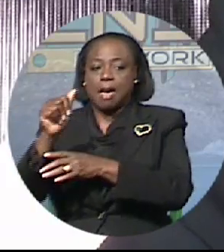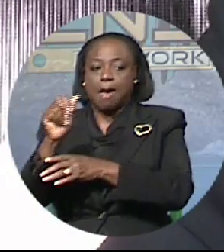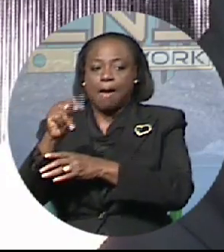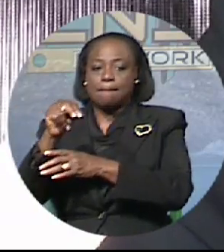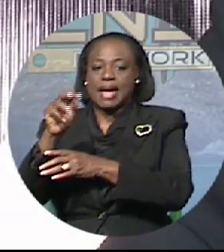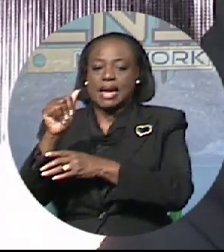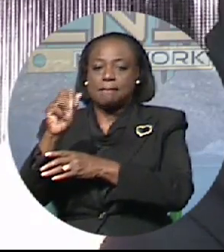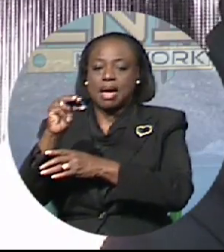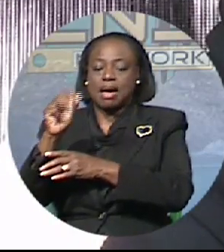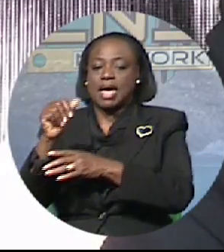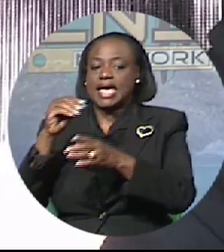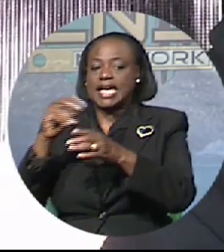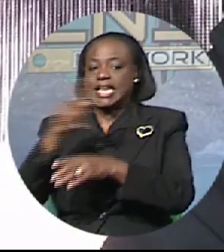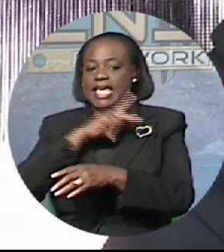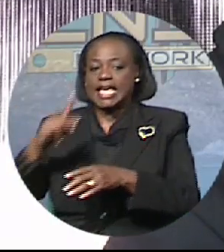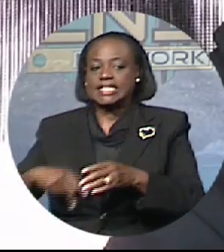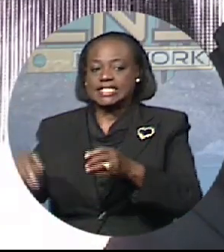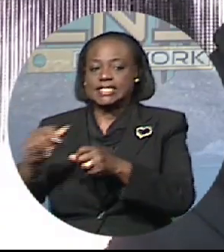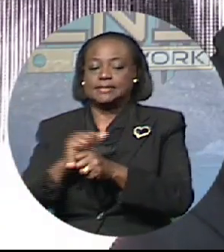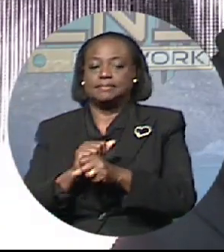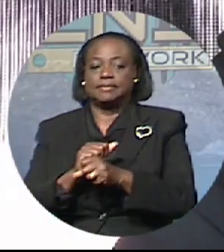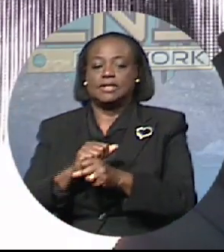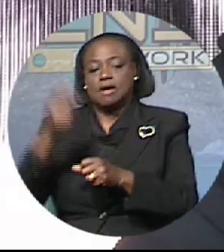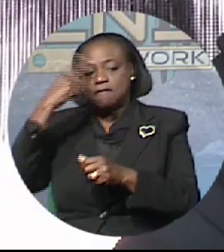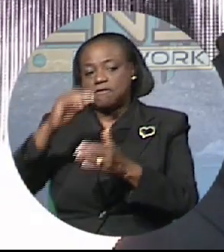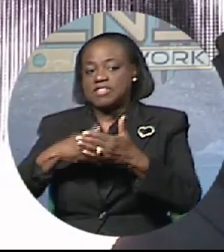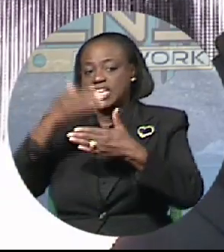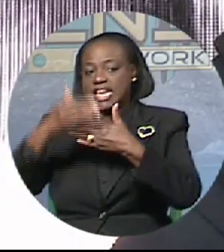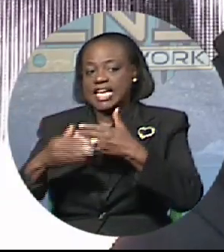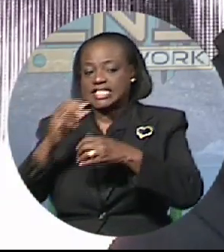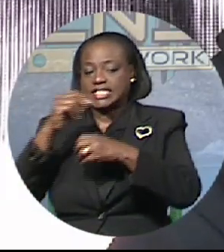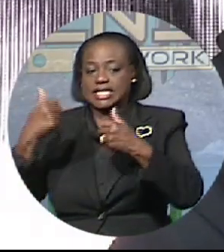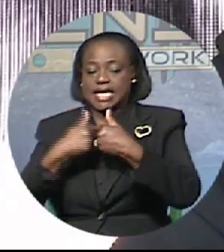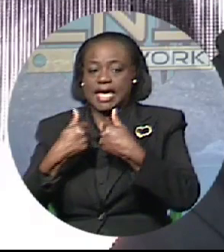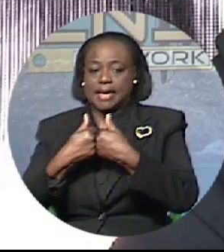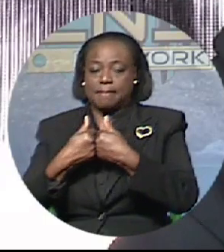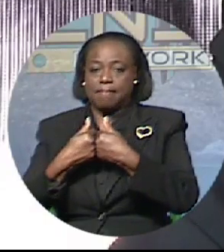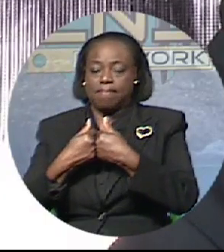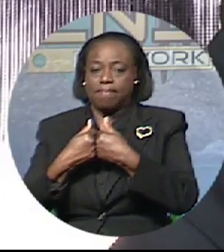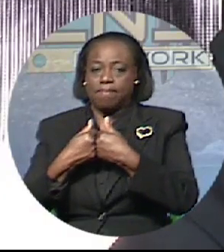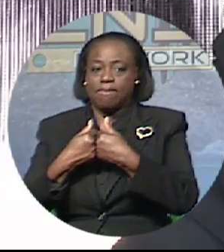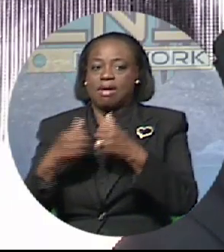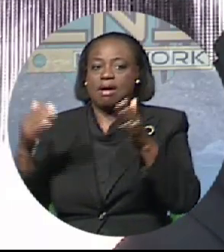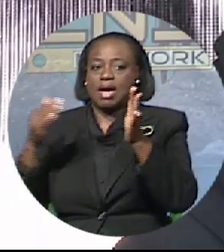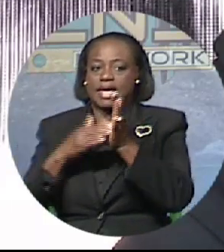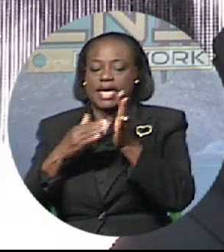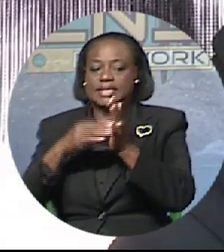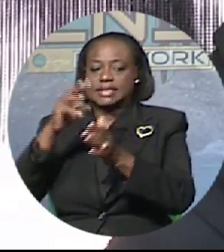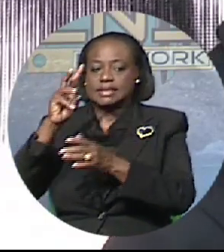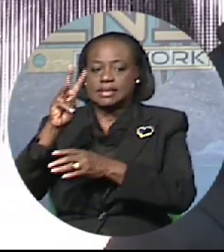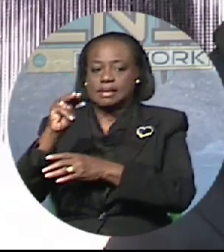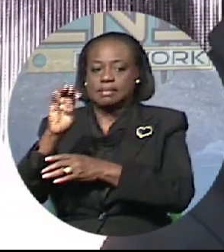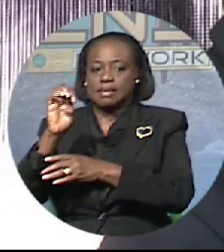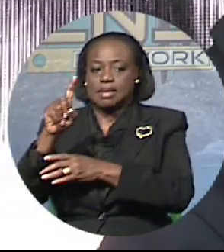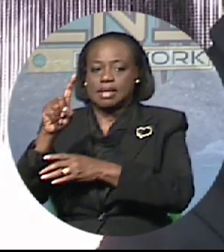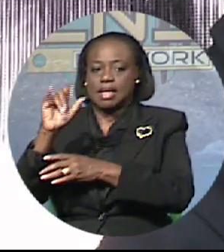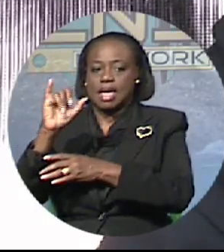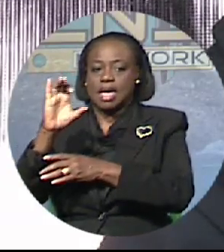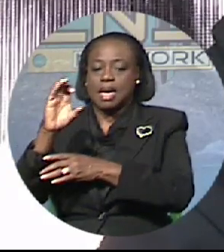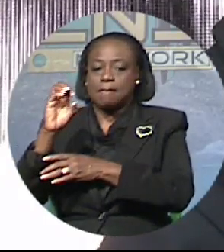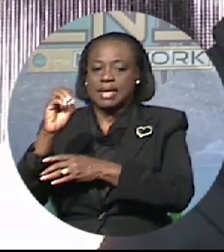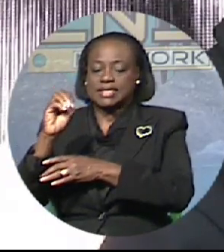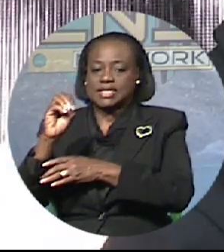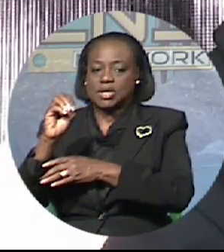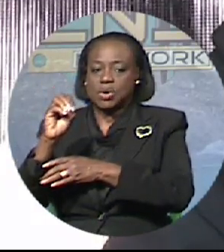March in Kingston. For the next game, which is going to be against Mexico, we're going to be